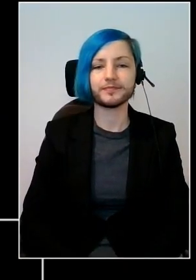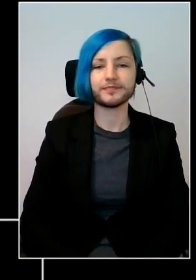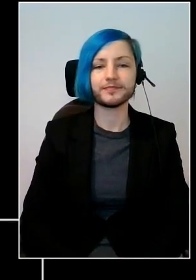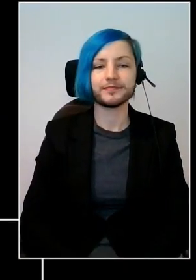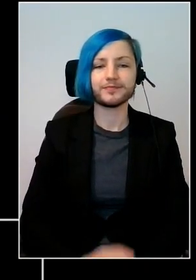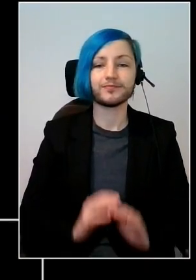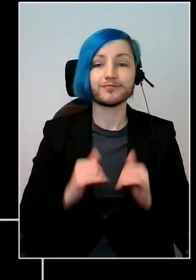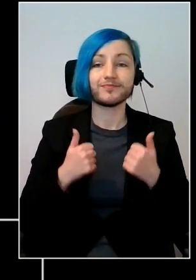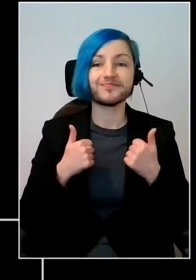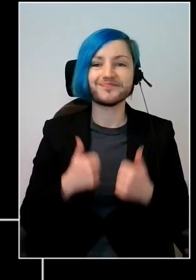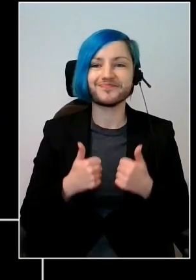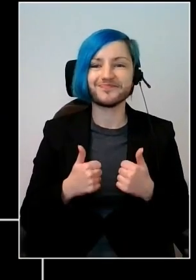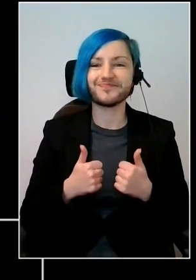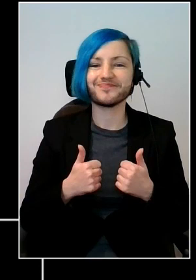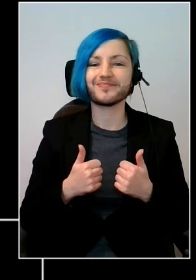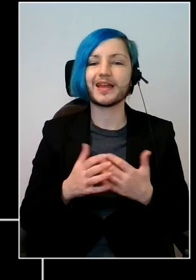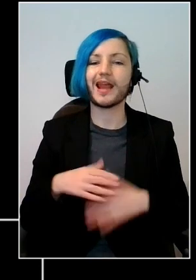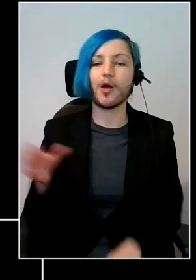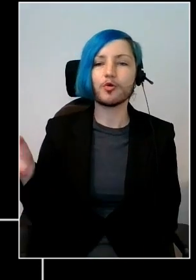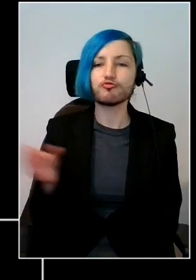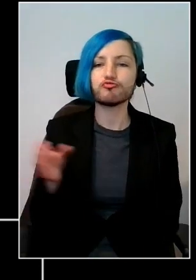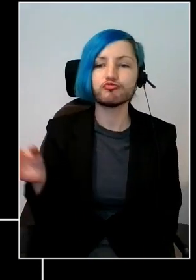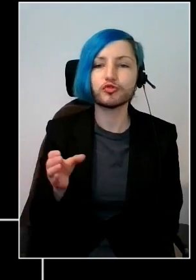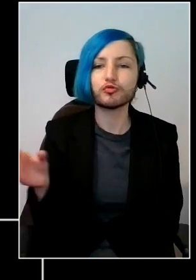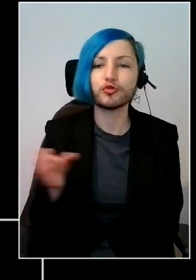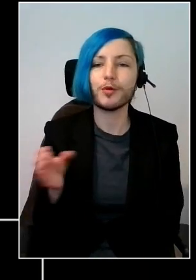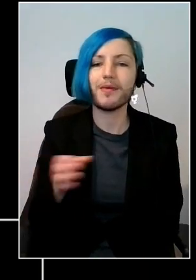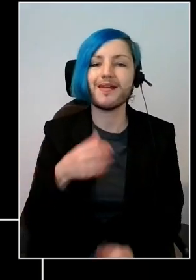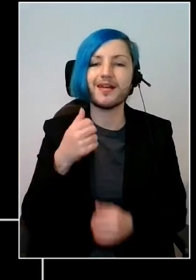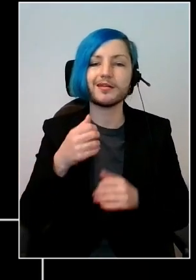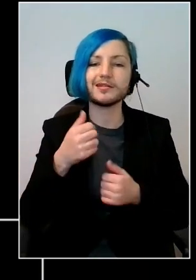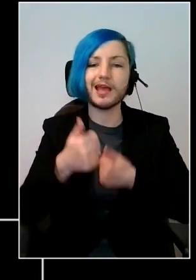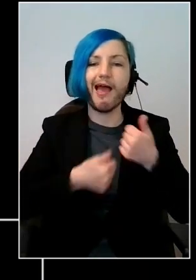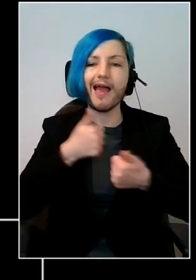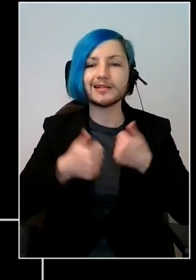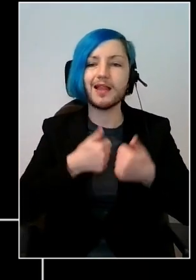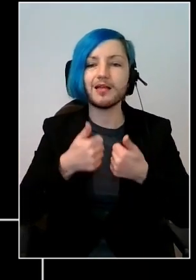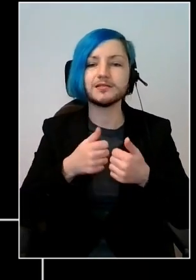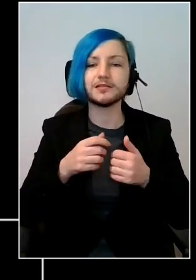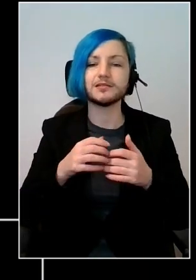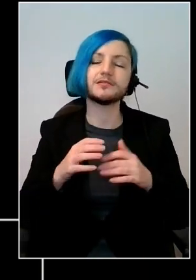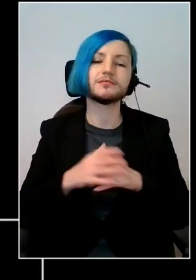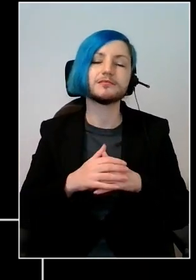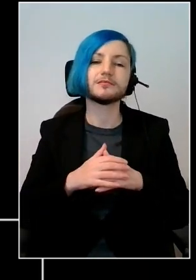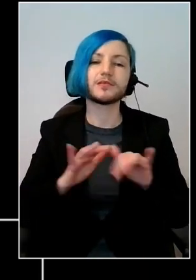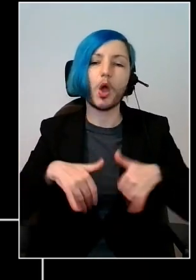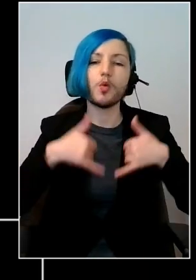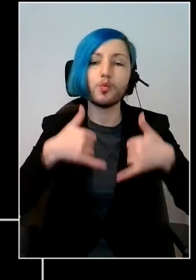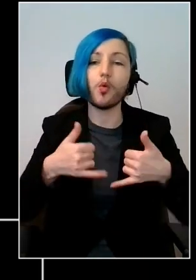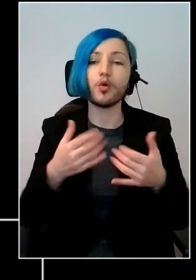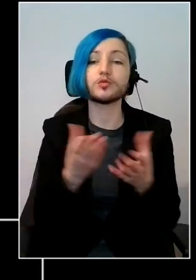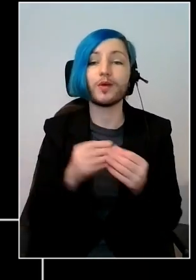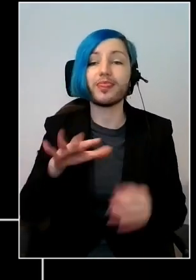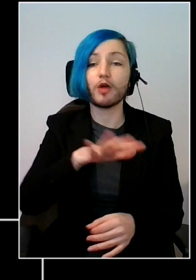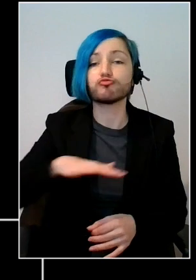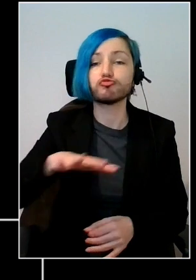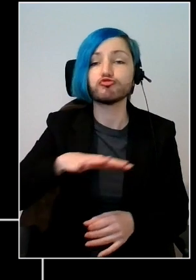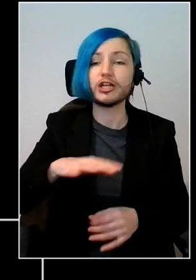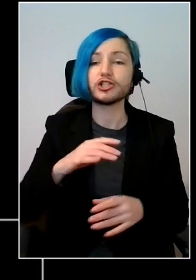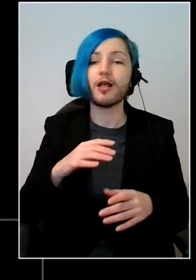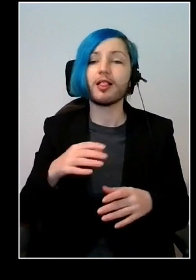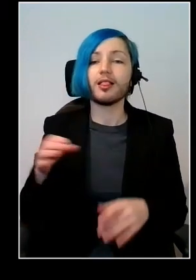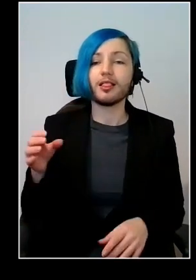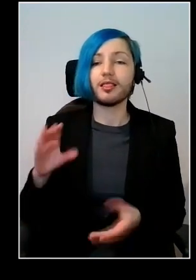Time for the Recruitment Excellence Award, with thanks again to our regional sponsor, PX Group. George, who took that top